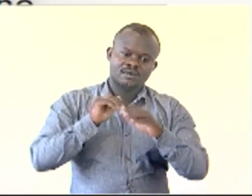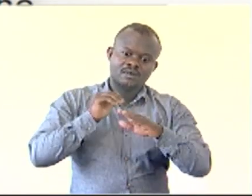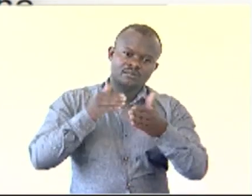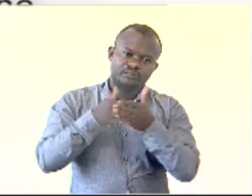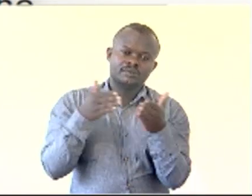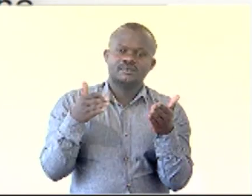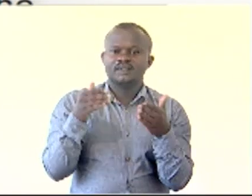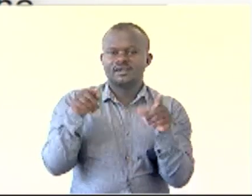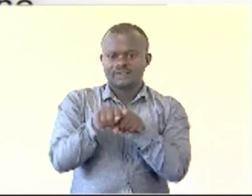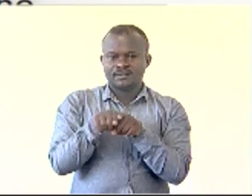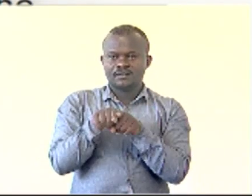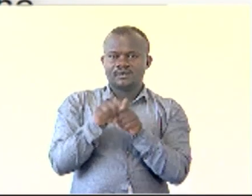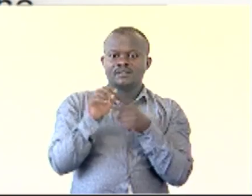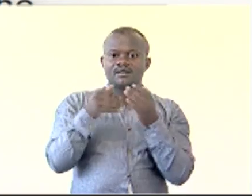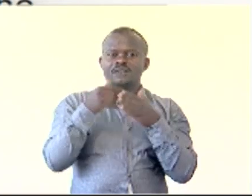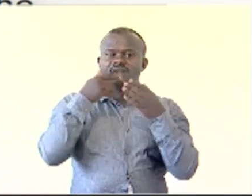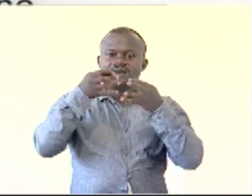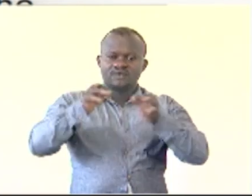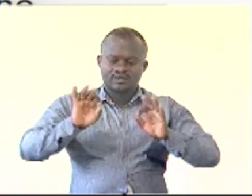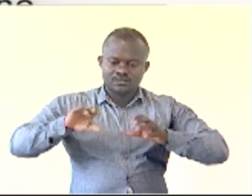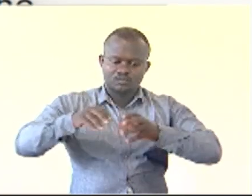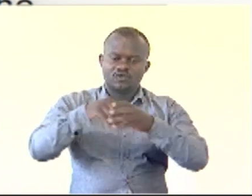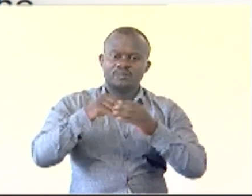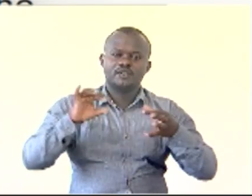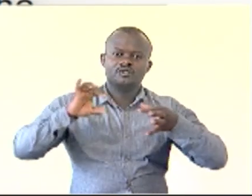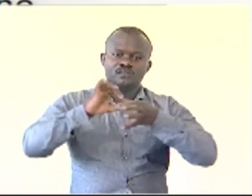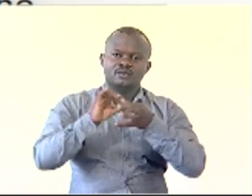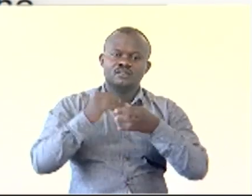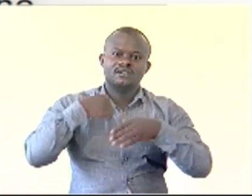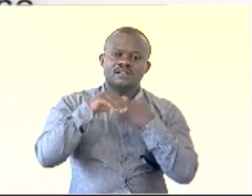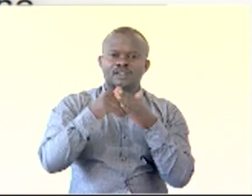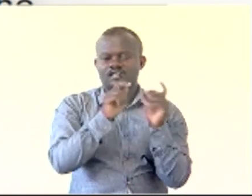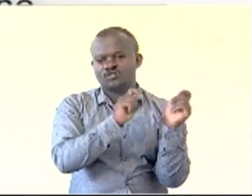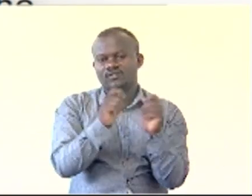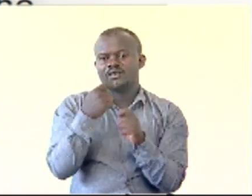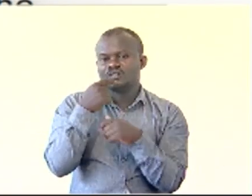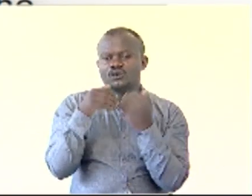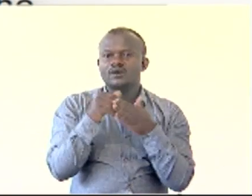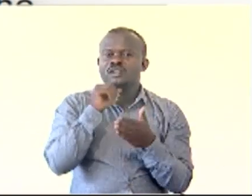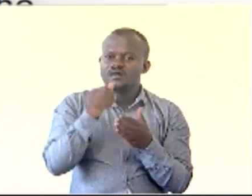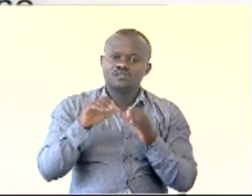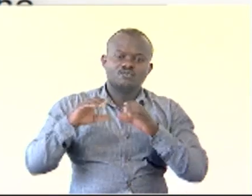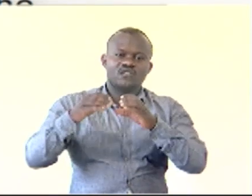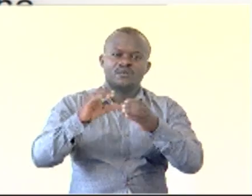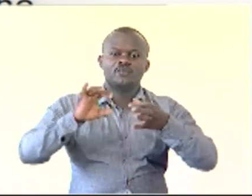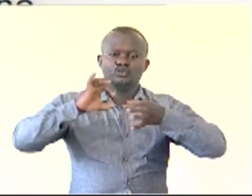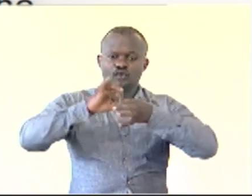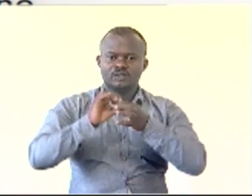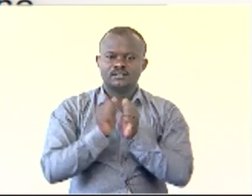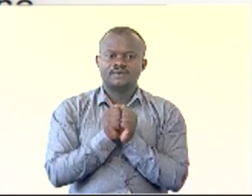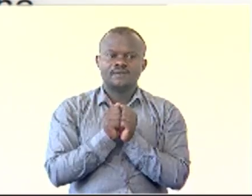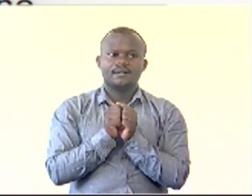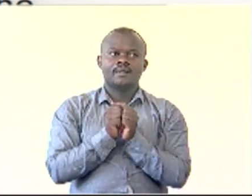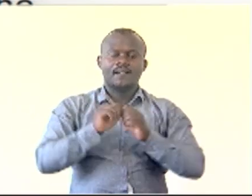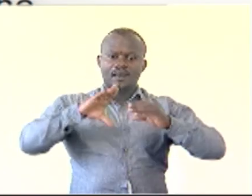movement. Even in a free movable joint can transform to immovable joint.